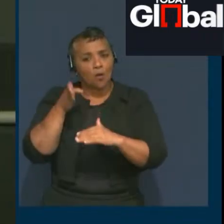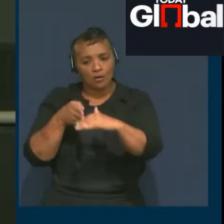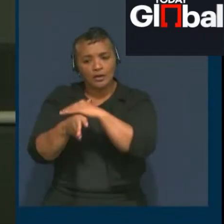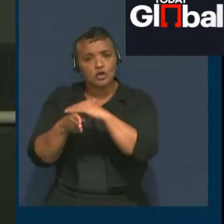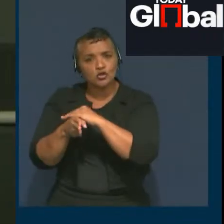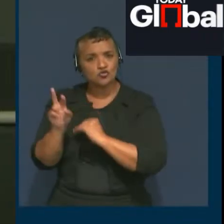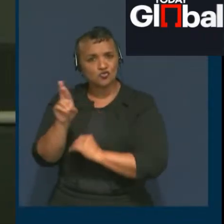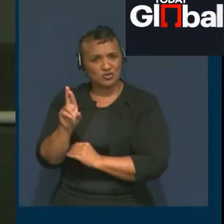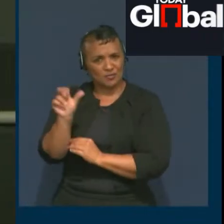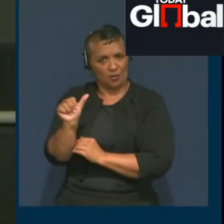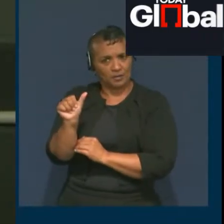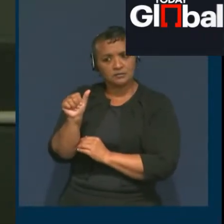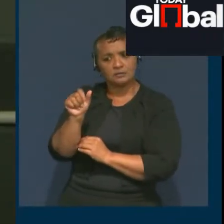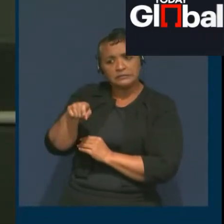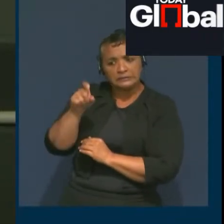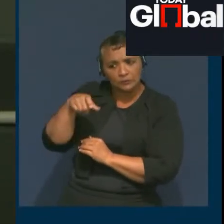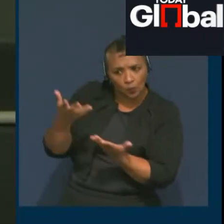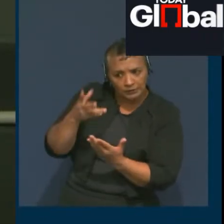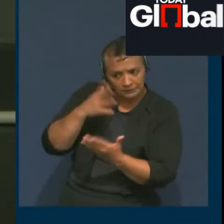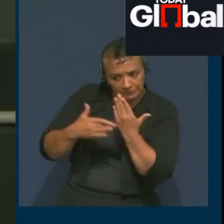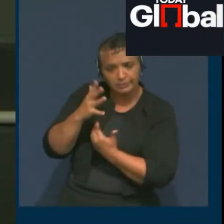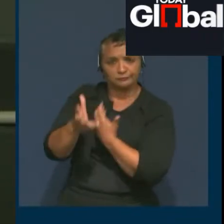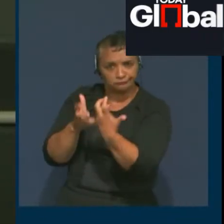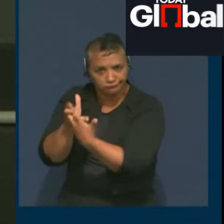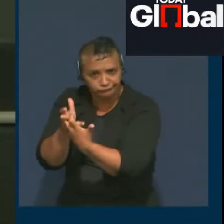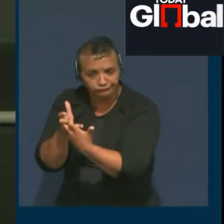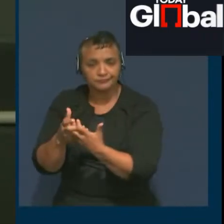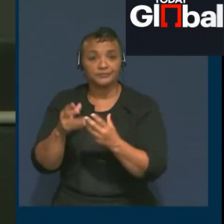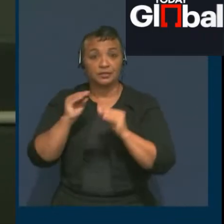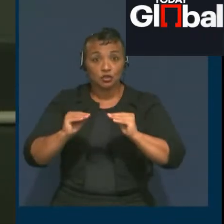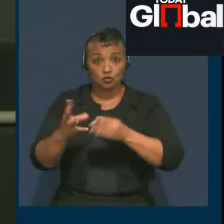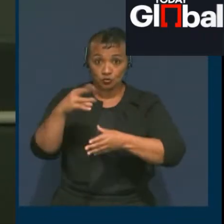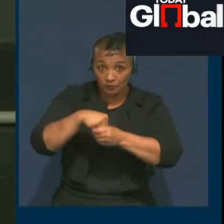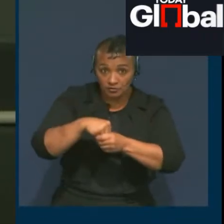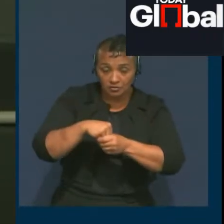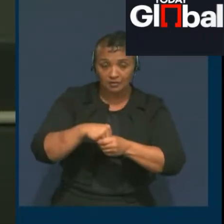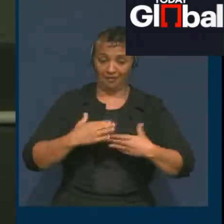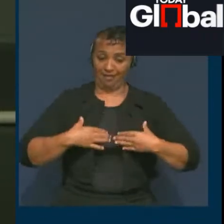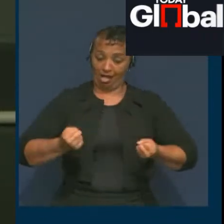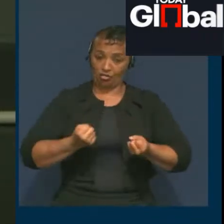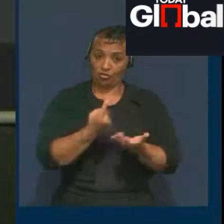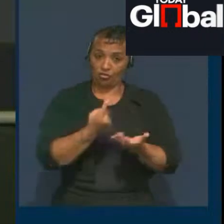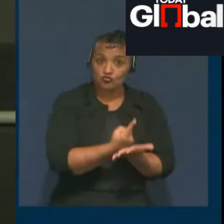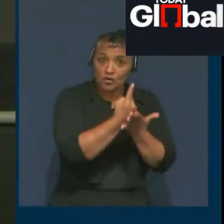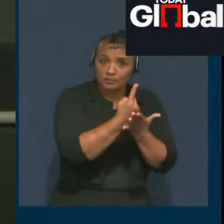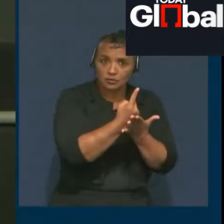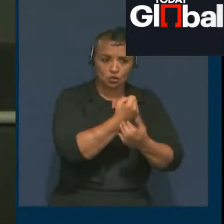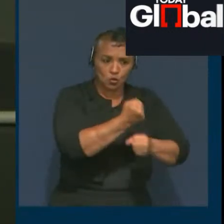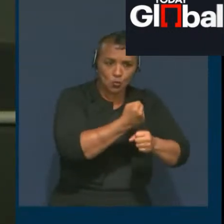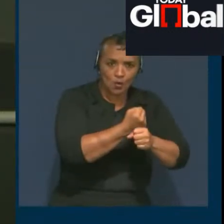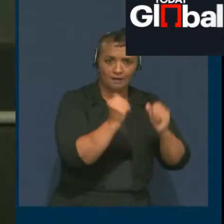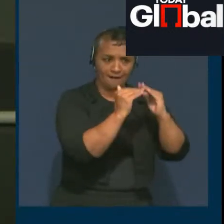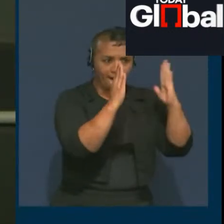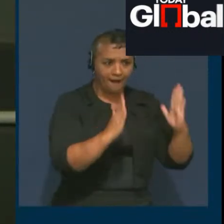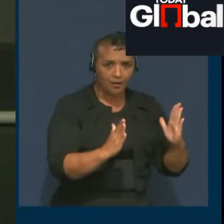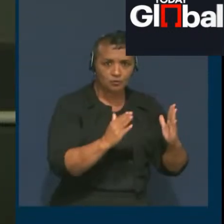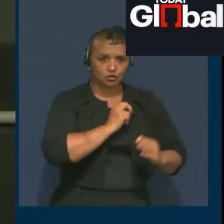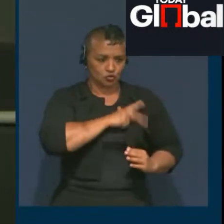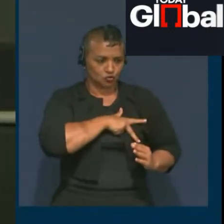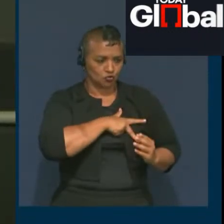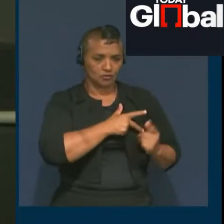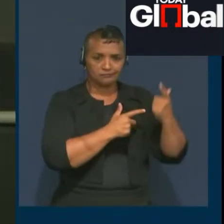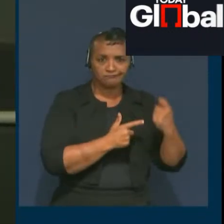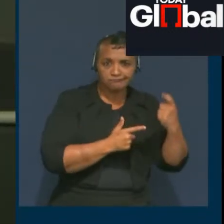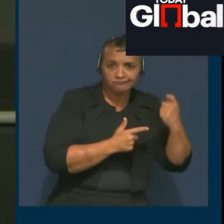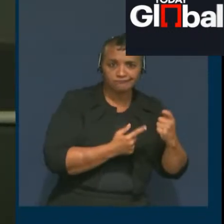and accessibility, inclusive education, health and rehabilitation, work, housing, social protection, independent